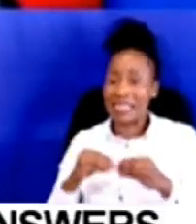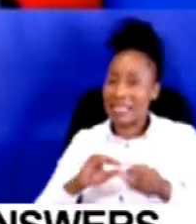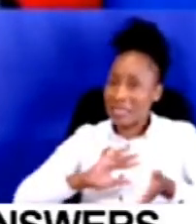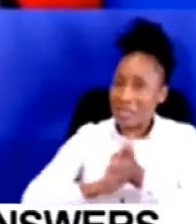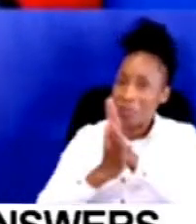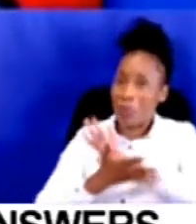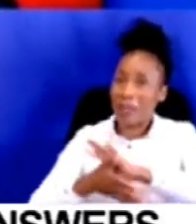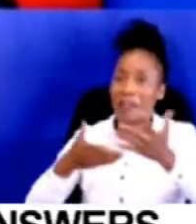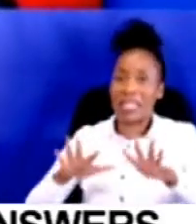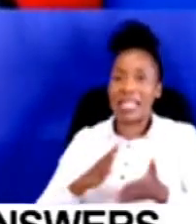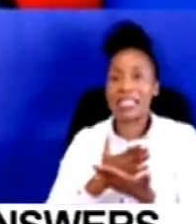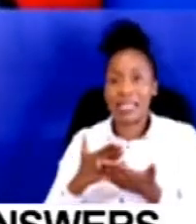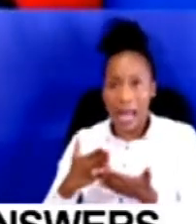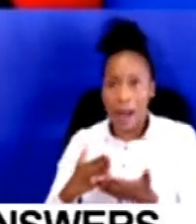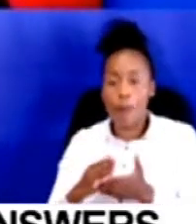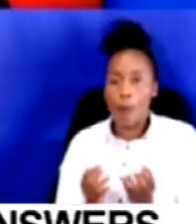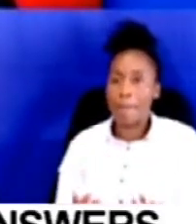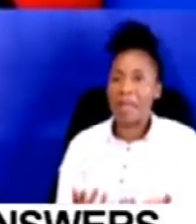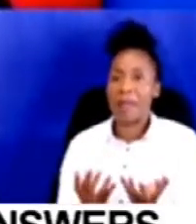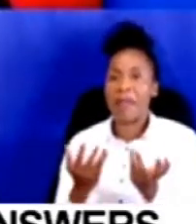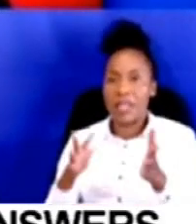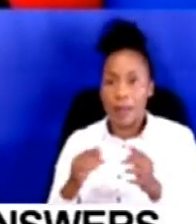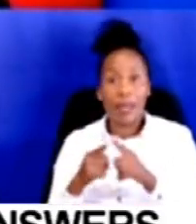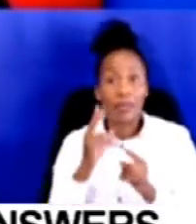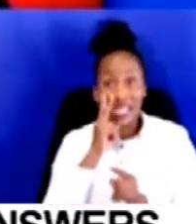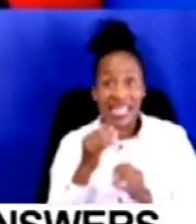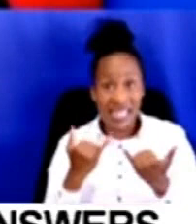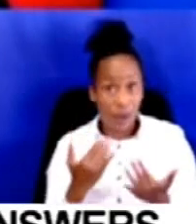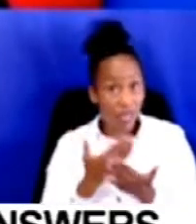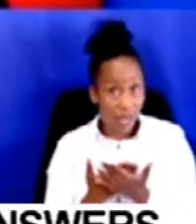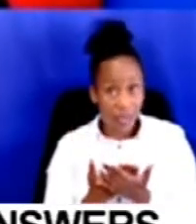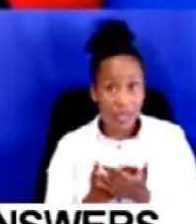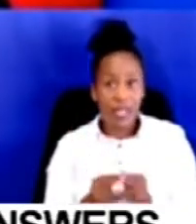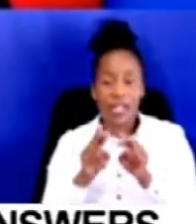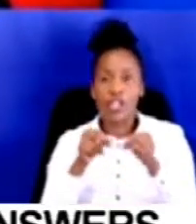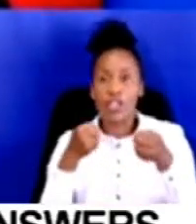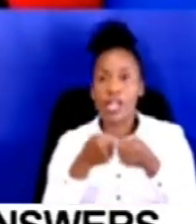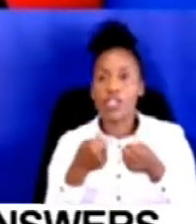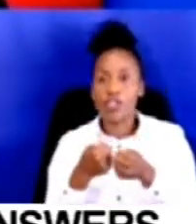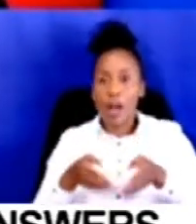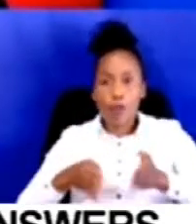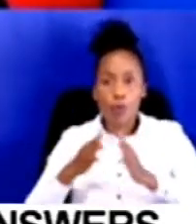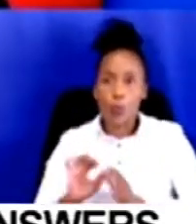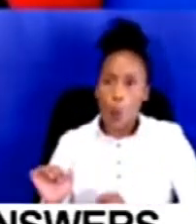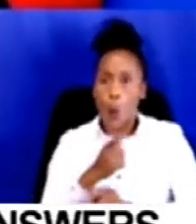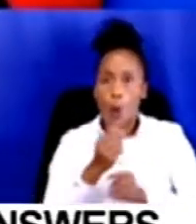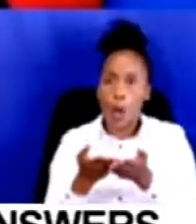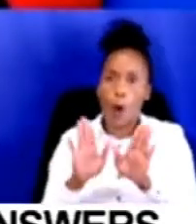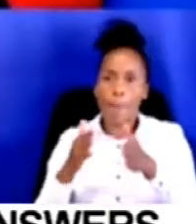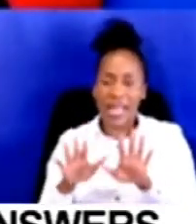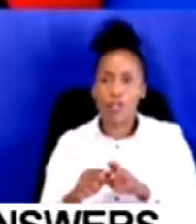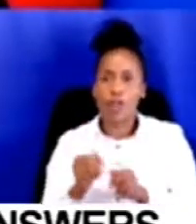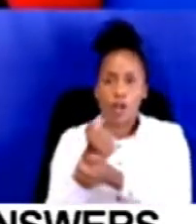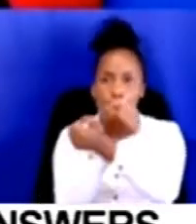But as we can see now, our national routes are all open, trucks are moving in, they're carrying